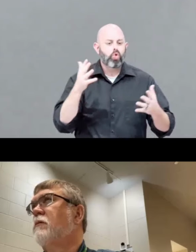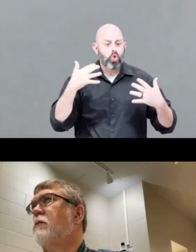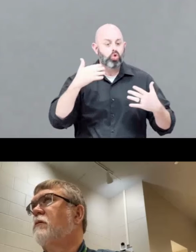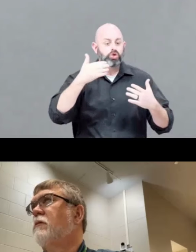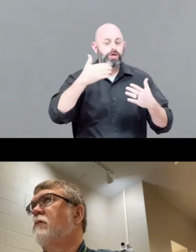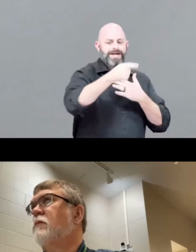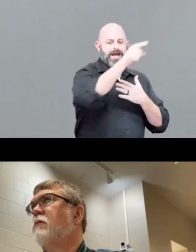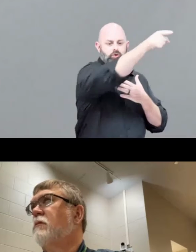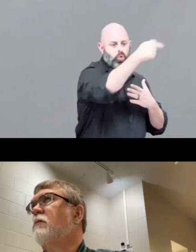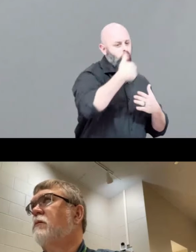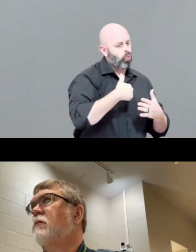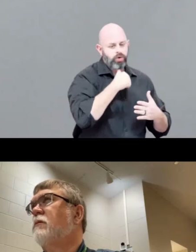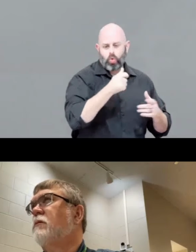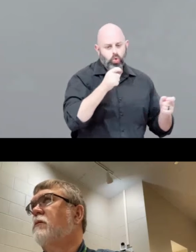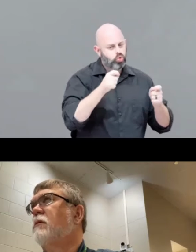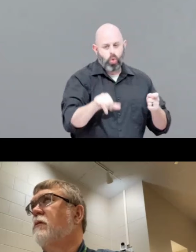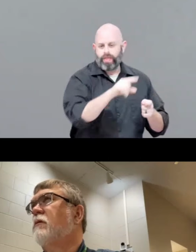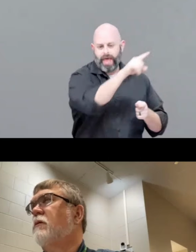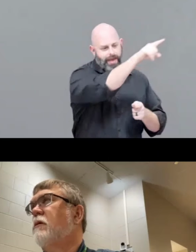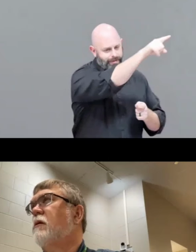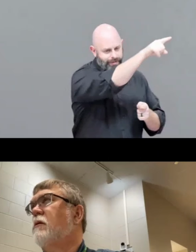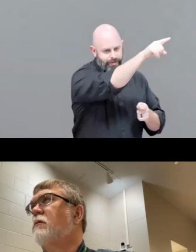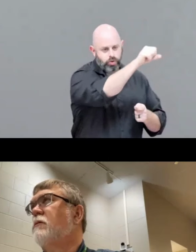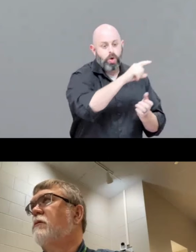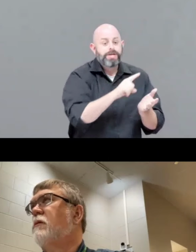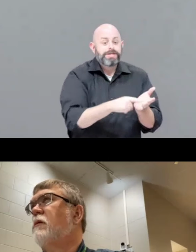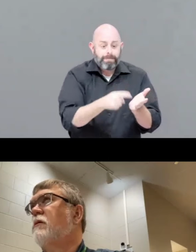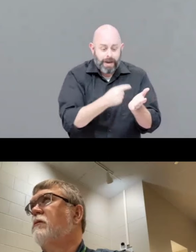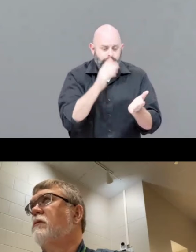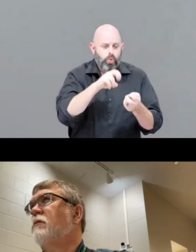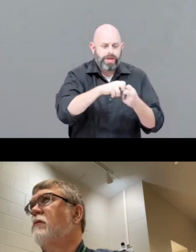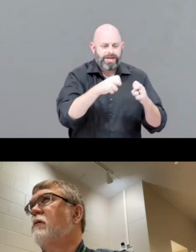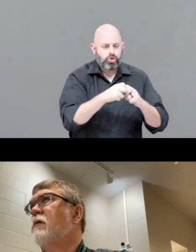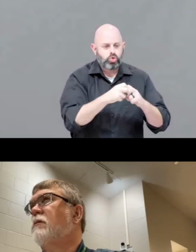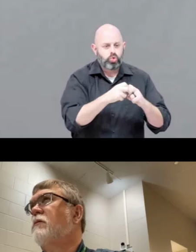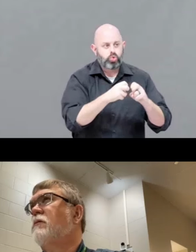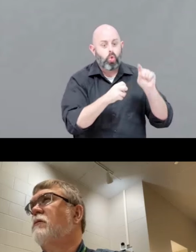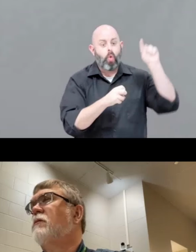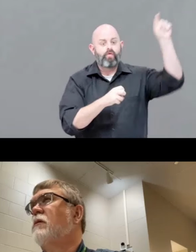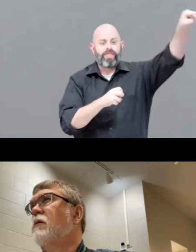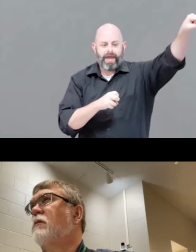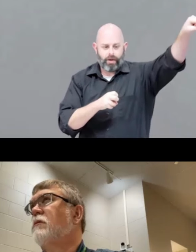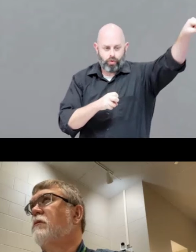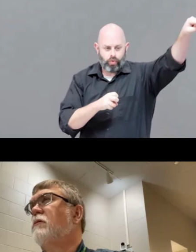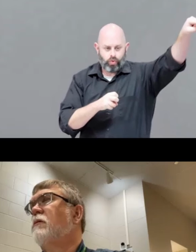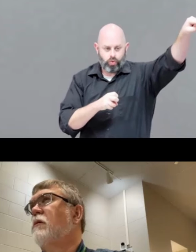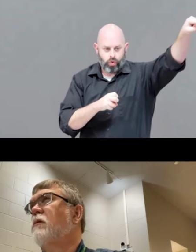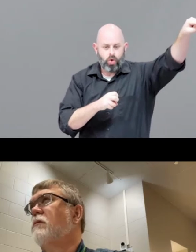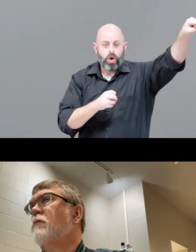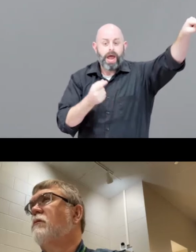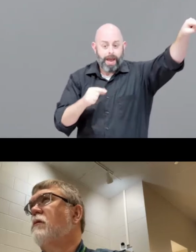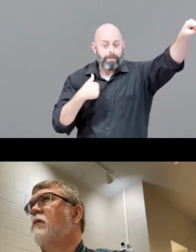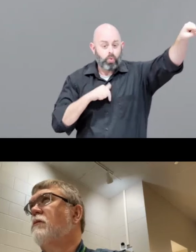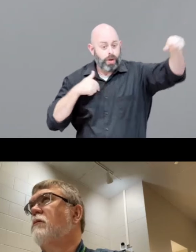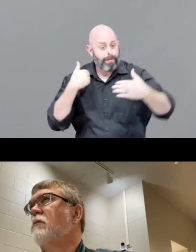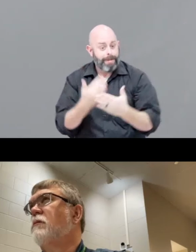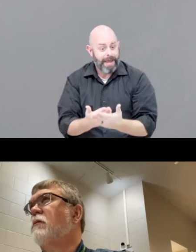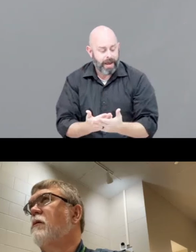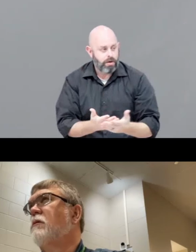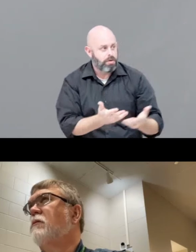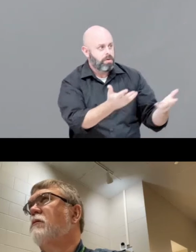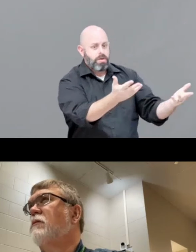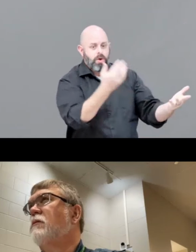do not control that. And so sometimes it'll be an issue next door, And when we come in, we'll